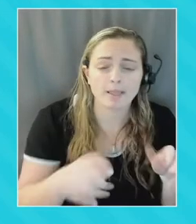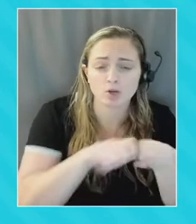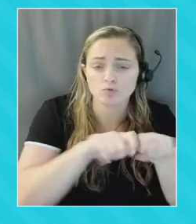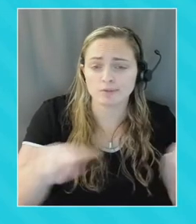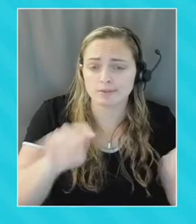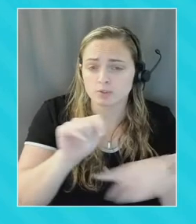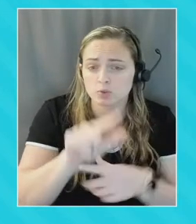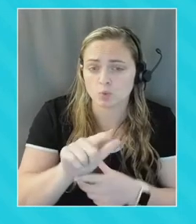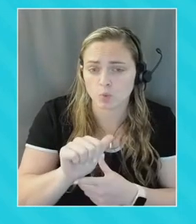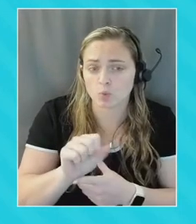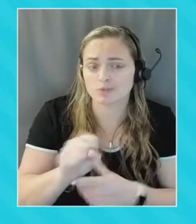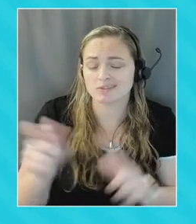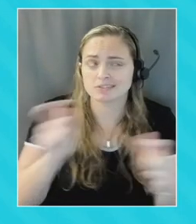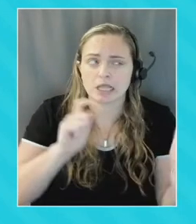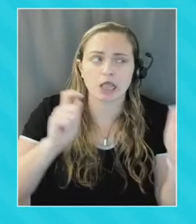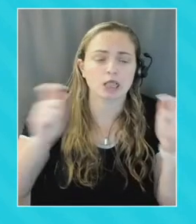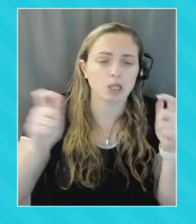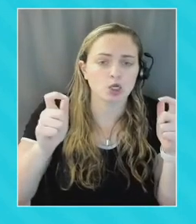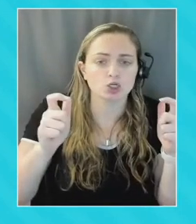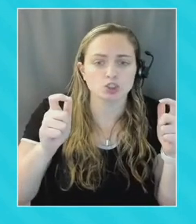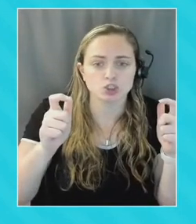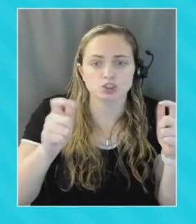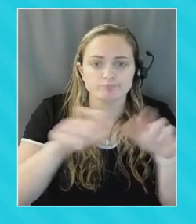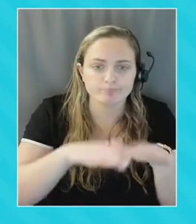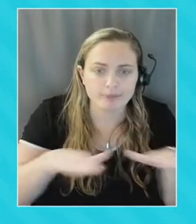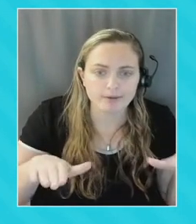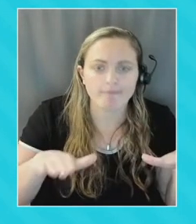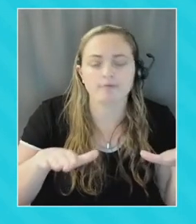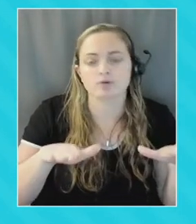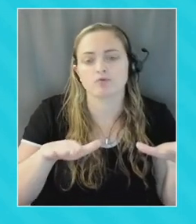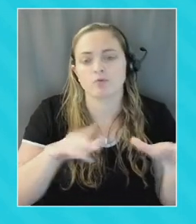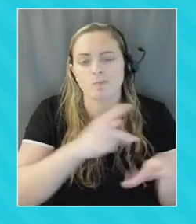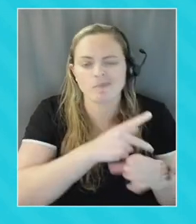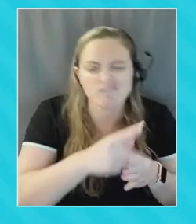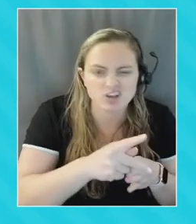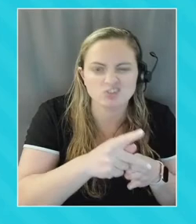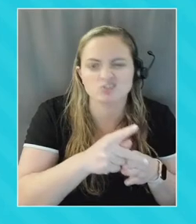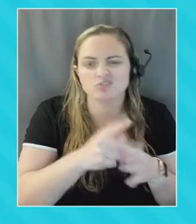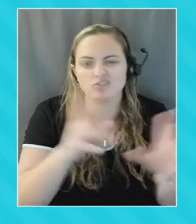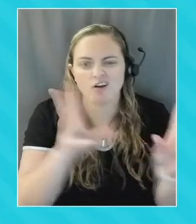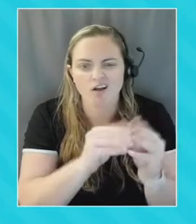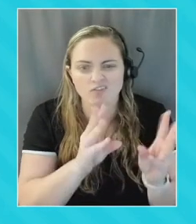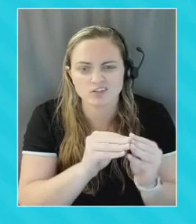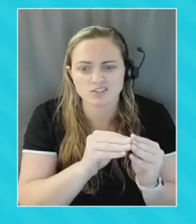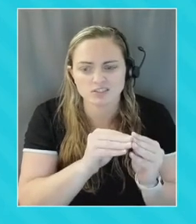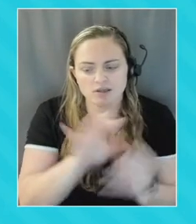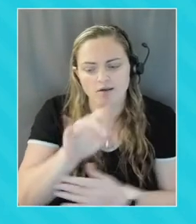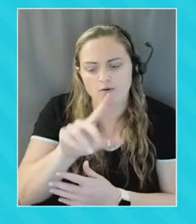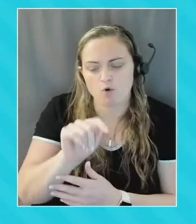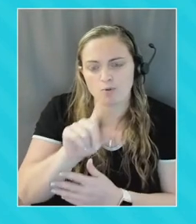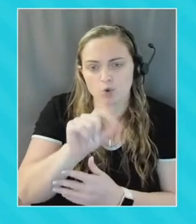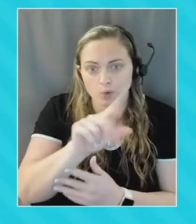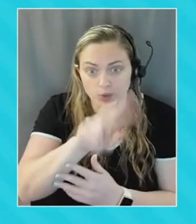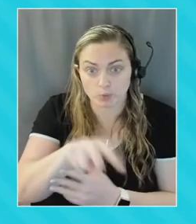at one of the largest pediatric professional conferences in the country in October of 2022. I think back to